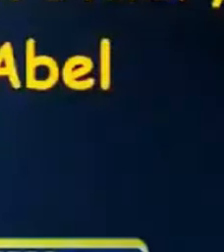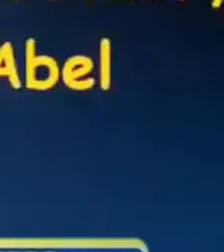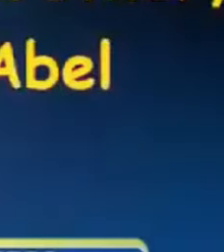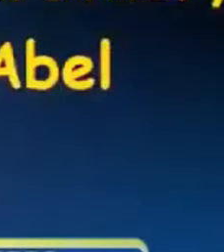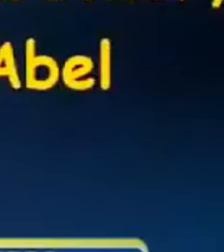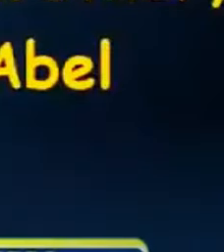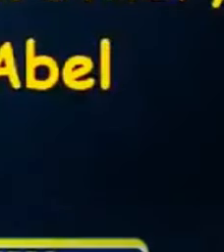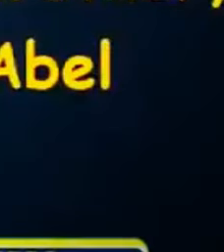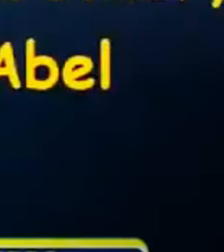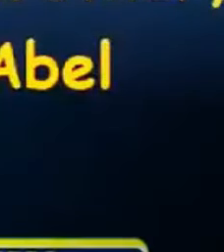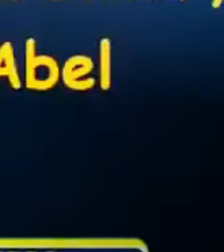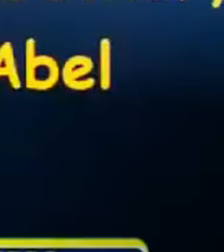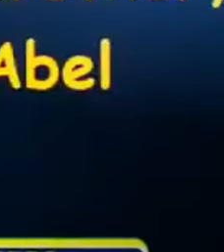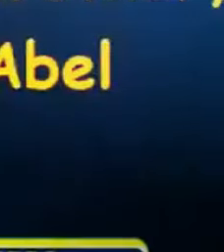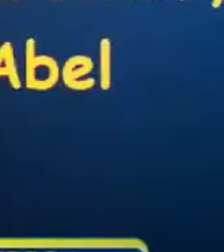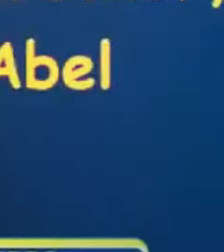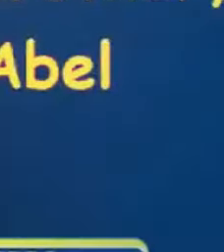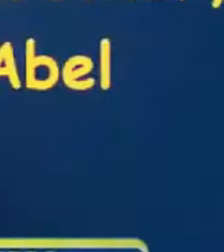brother. Now,